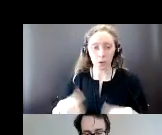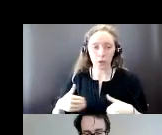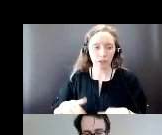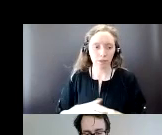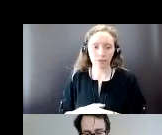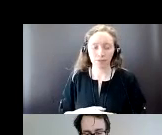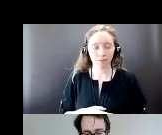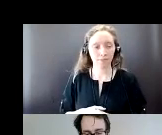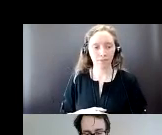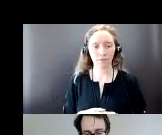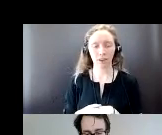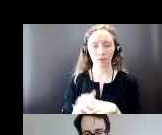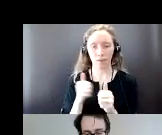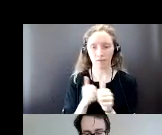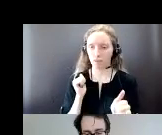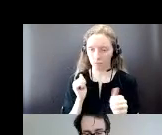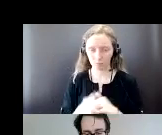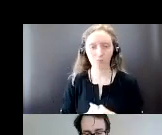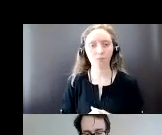Another variation of spear phishing